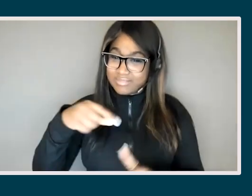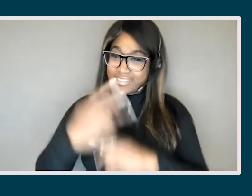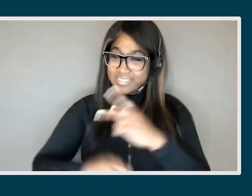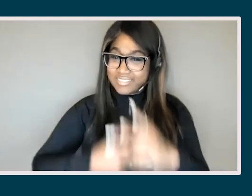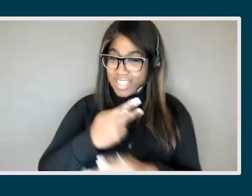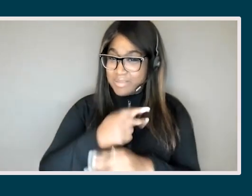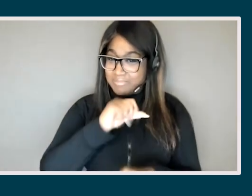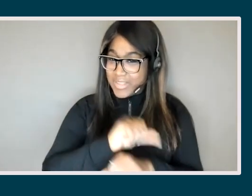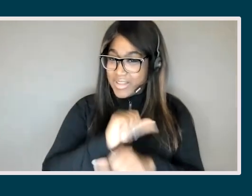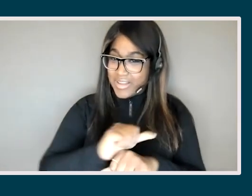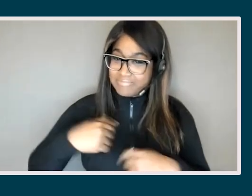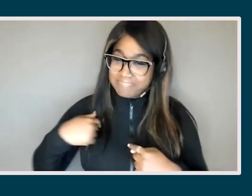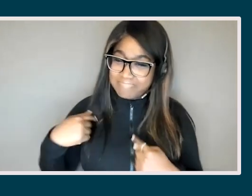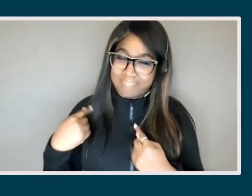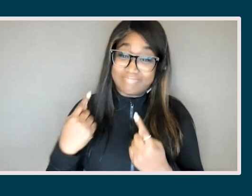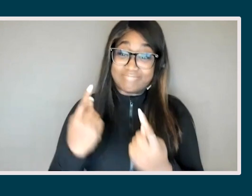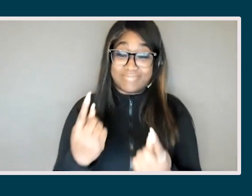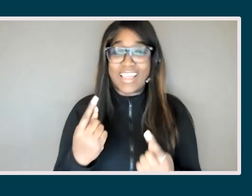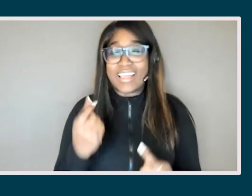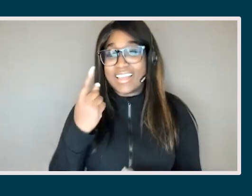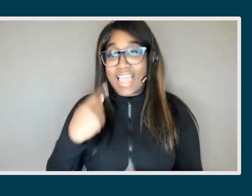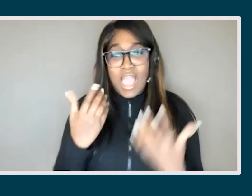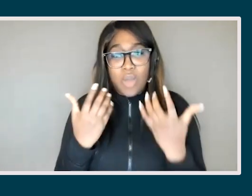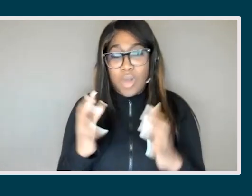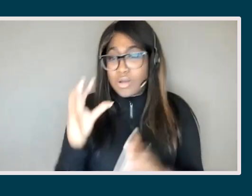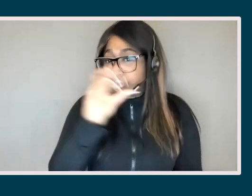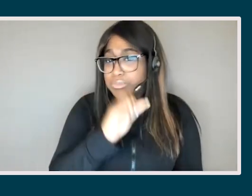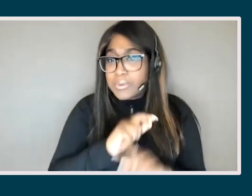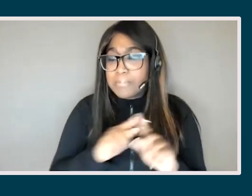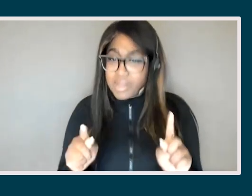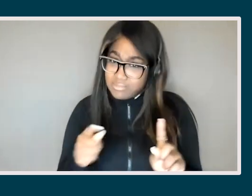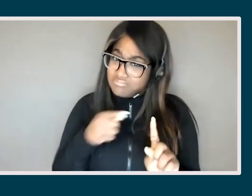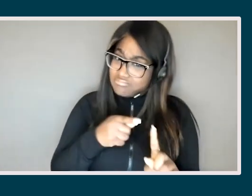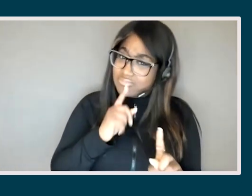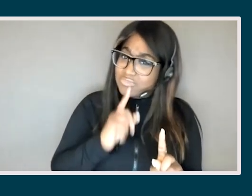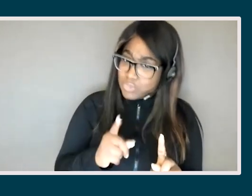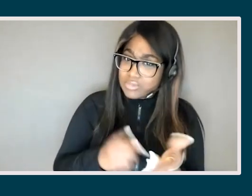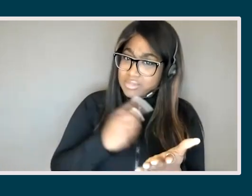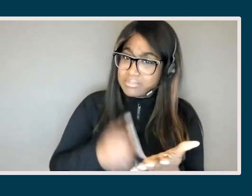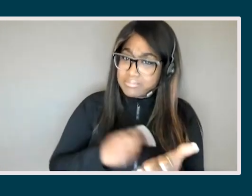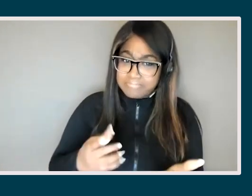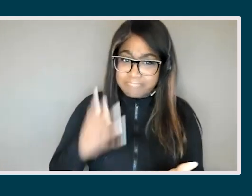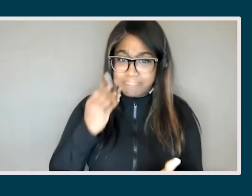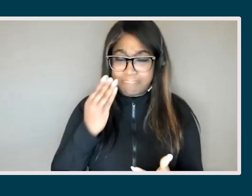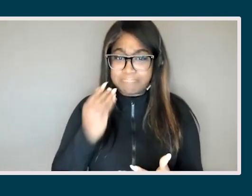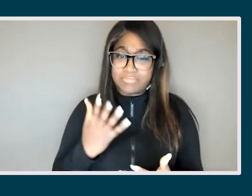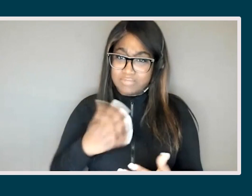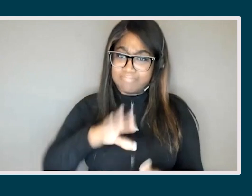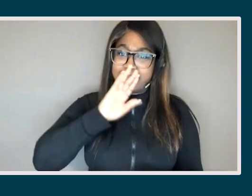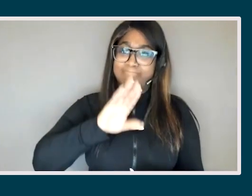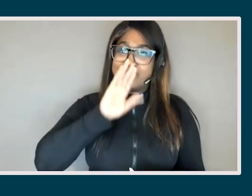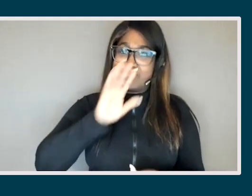want to assume, but I'm guessing that at times it was hard. It was hard really pushing this